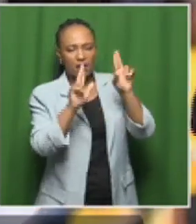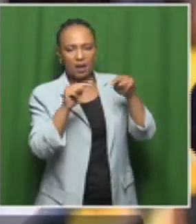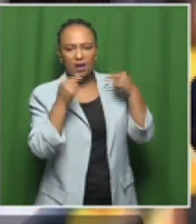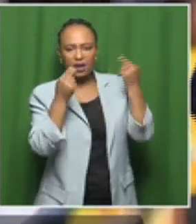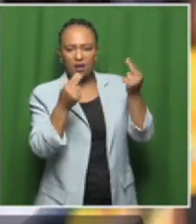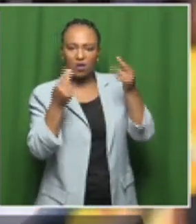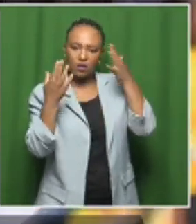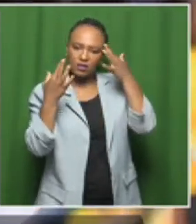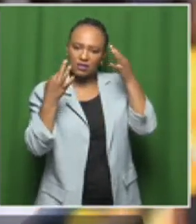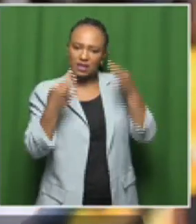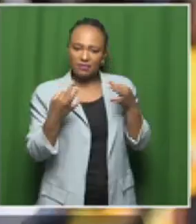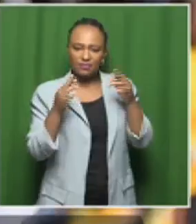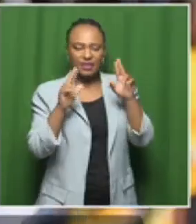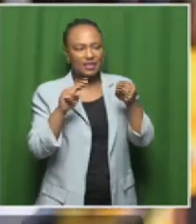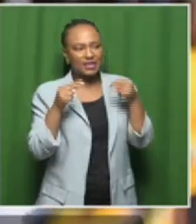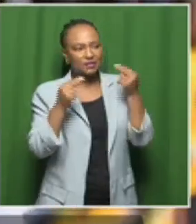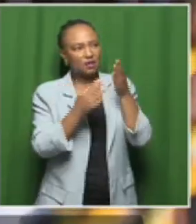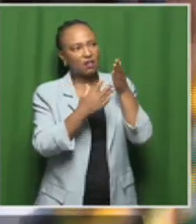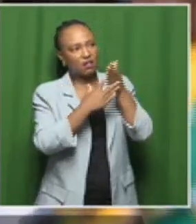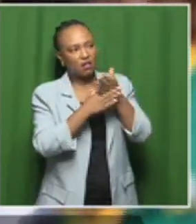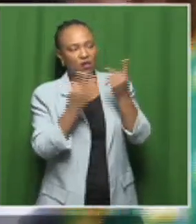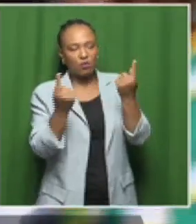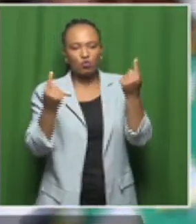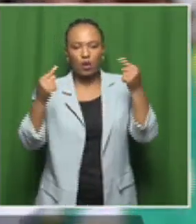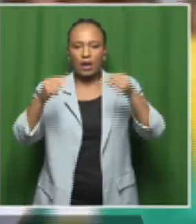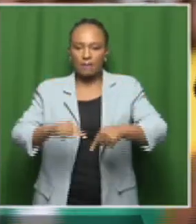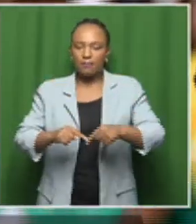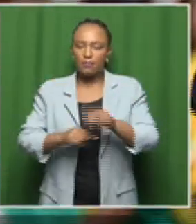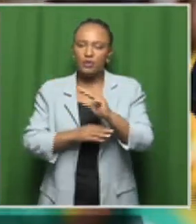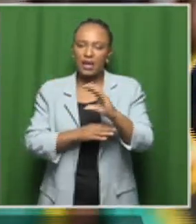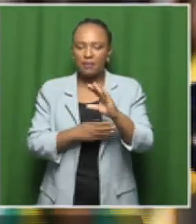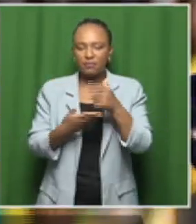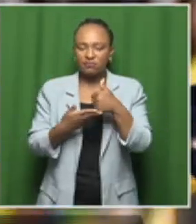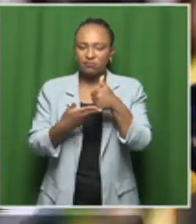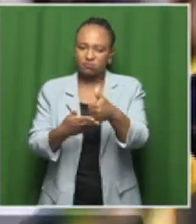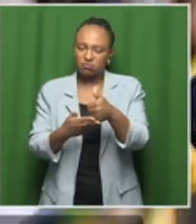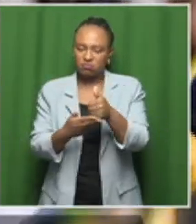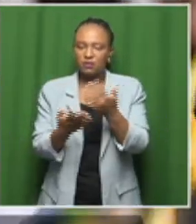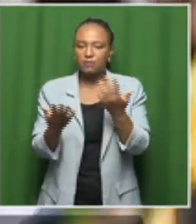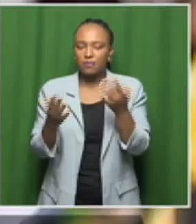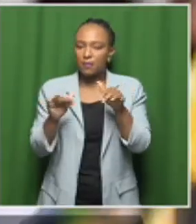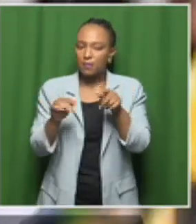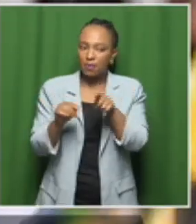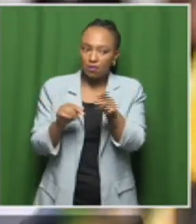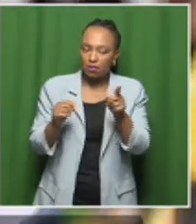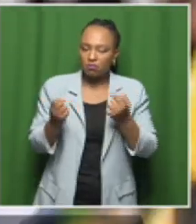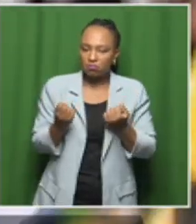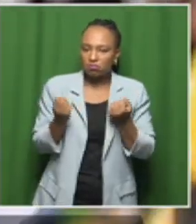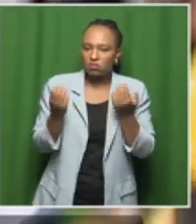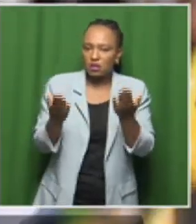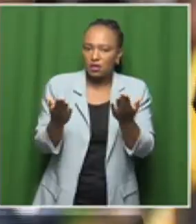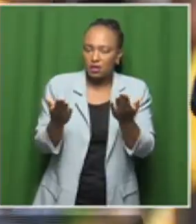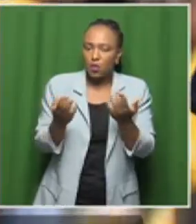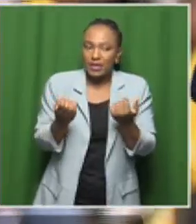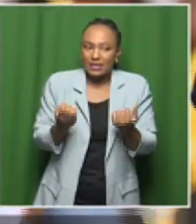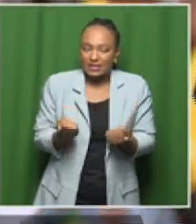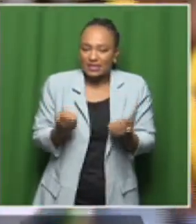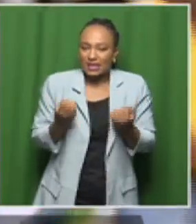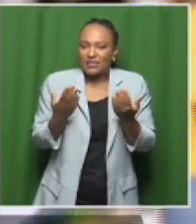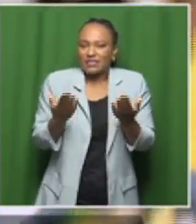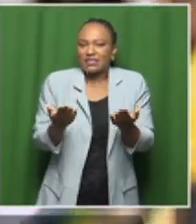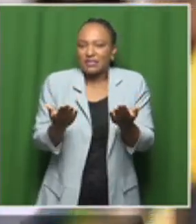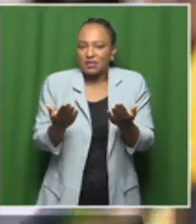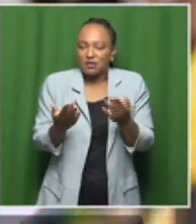from national we are going to intervene in the Western Cape and ensure that our people are served, our people are serviced, because the government of the